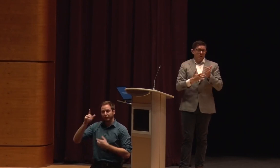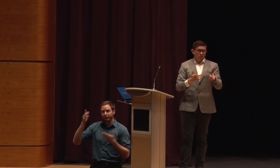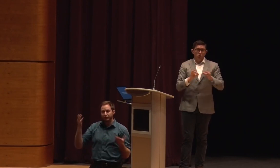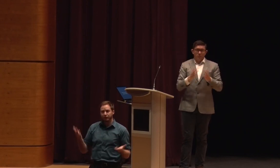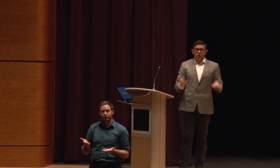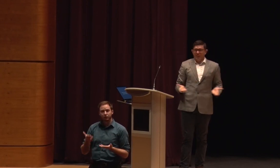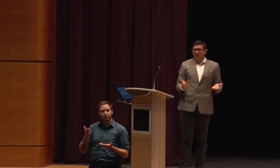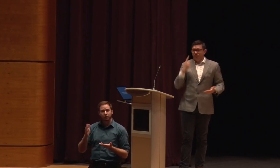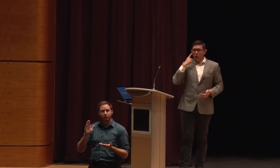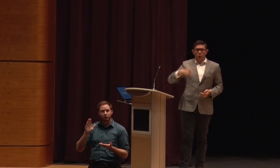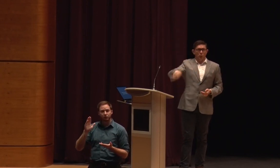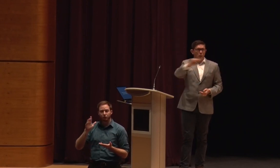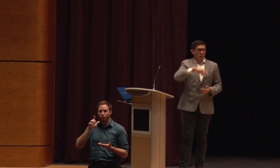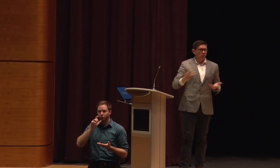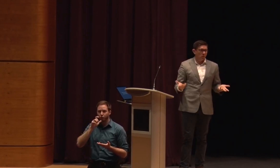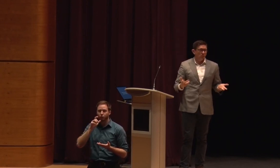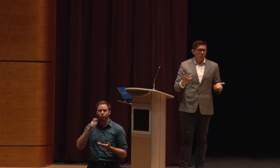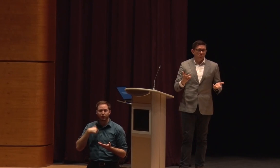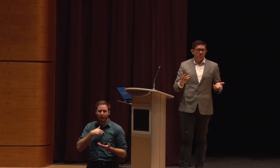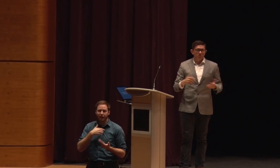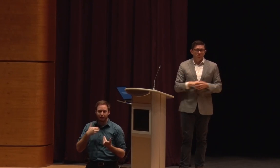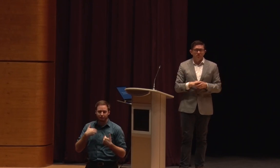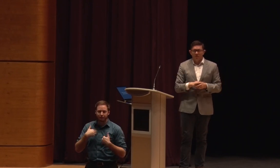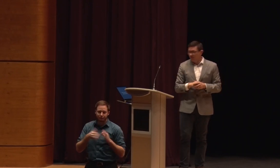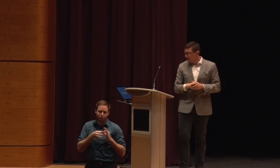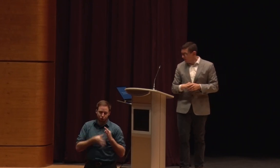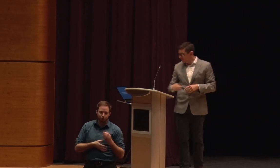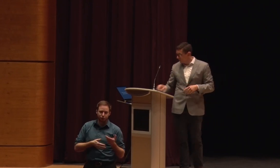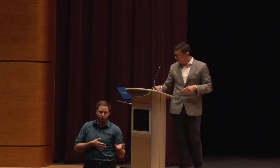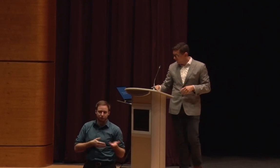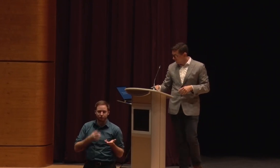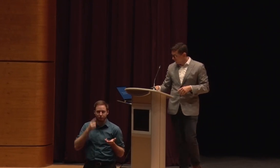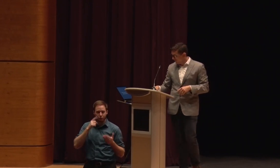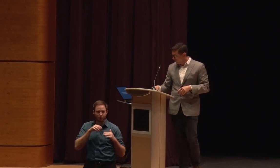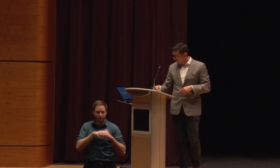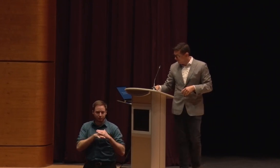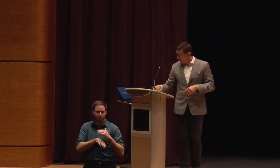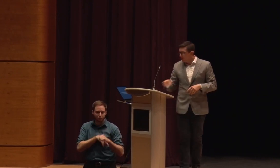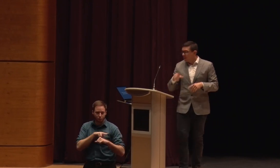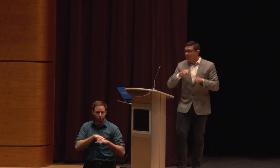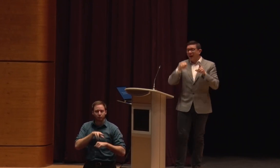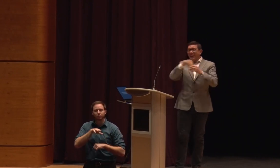here? You know, thankfully we have the interpreters here for accessibility.